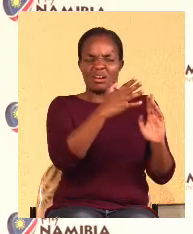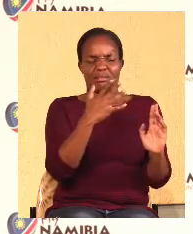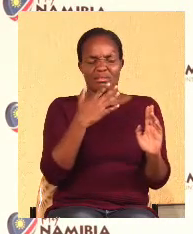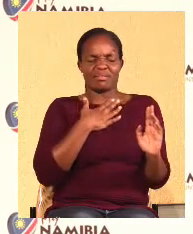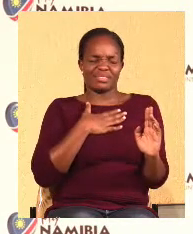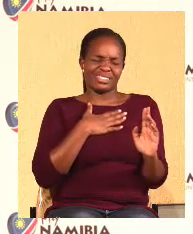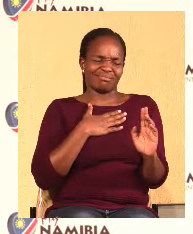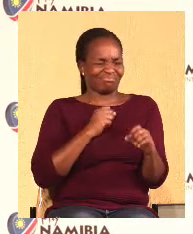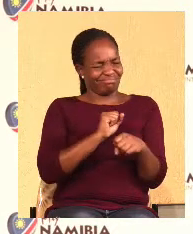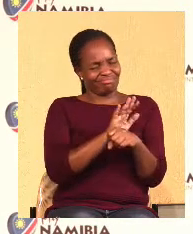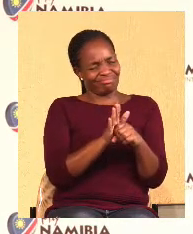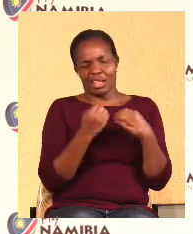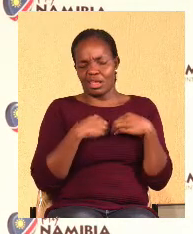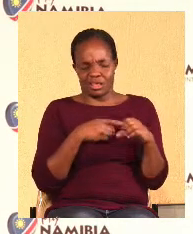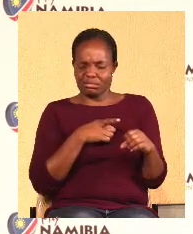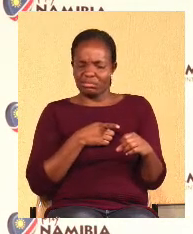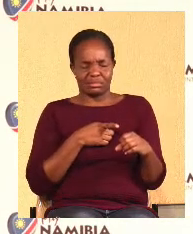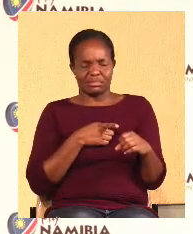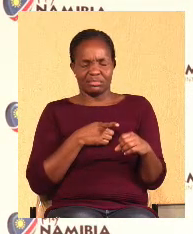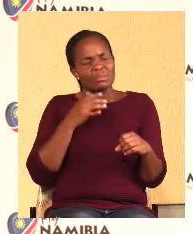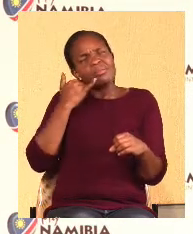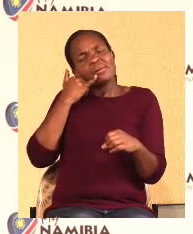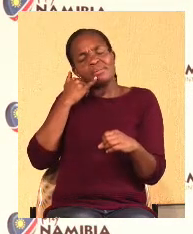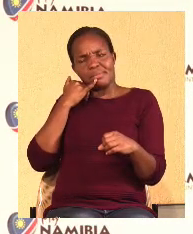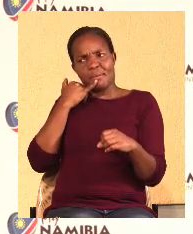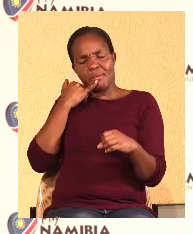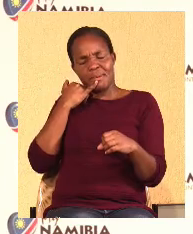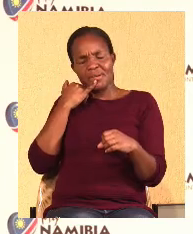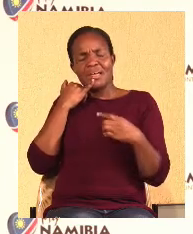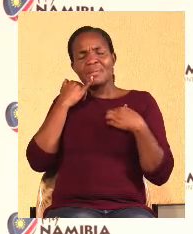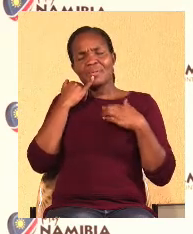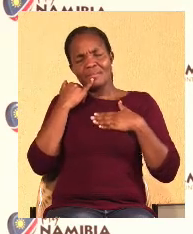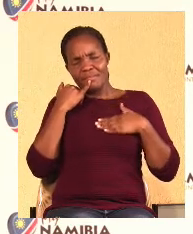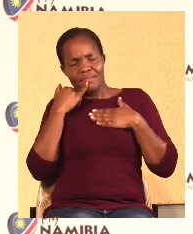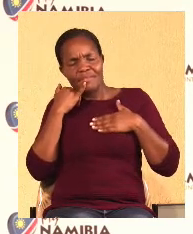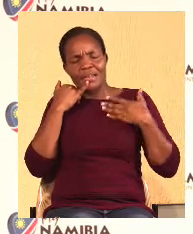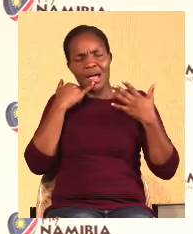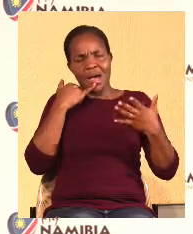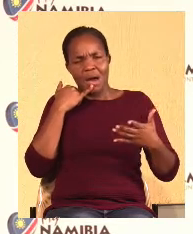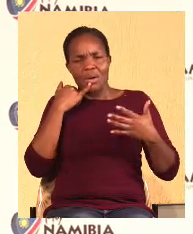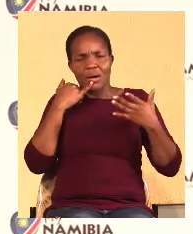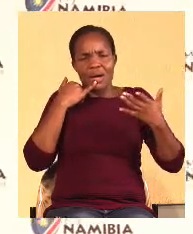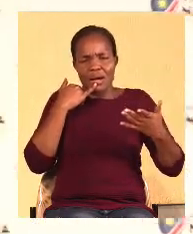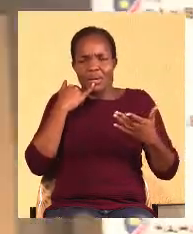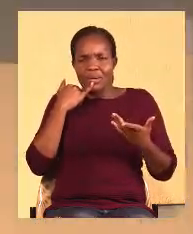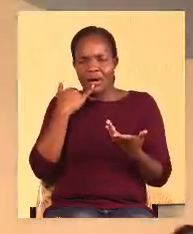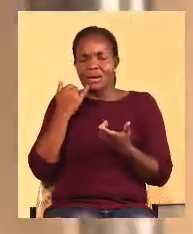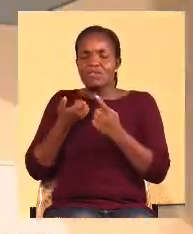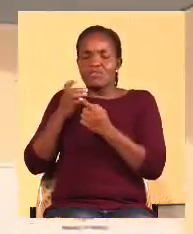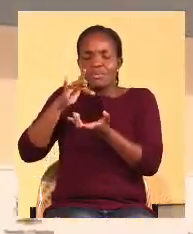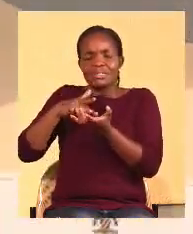the symptoms? What are the procedures to be followed? From the call center?